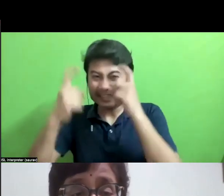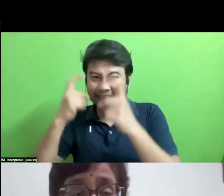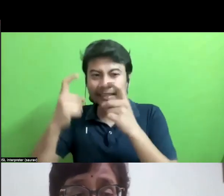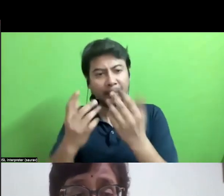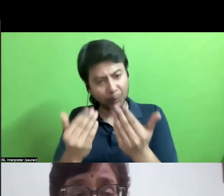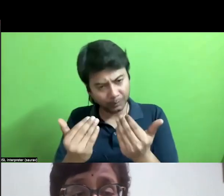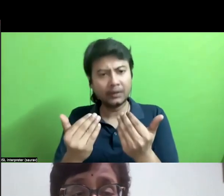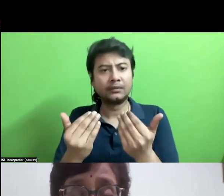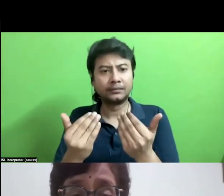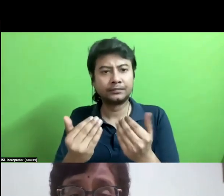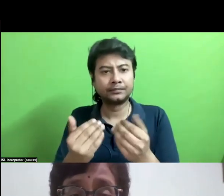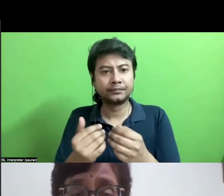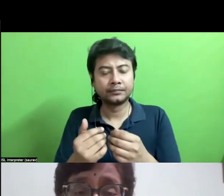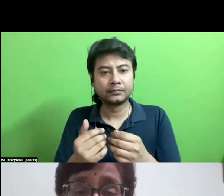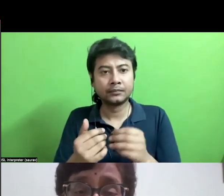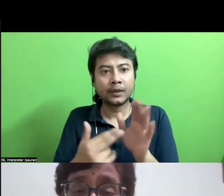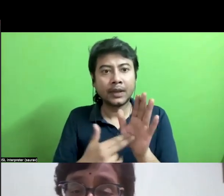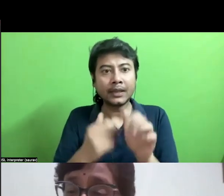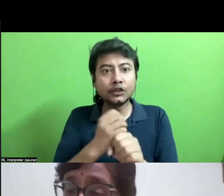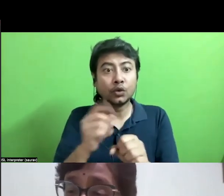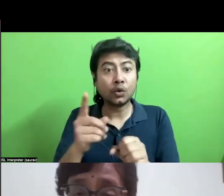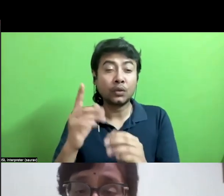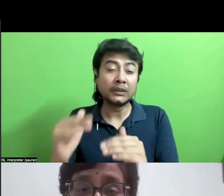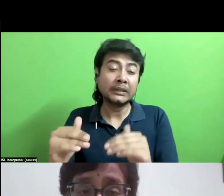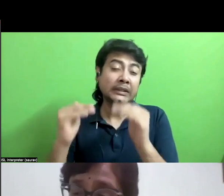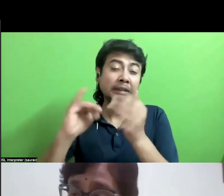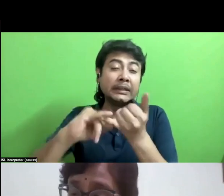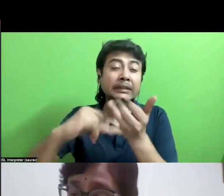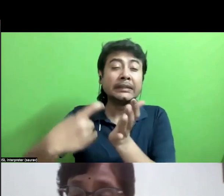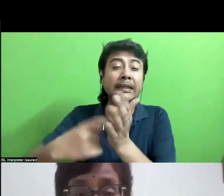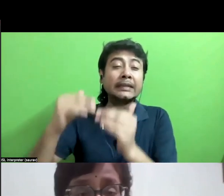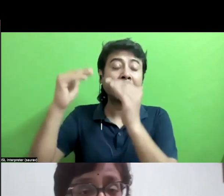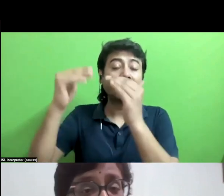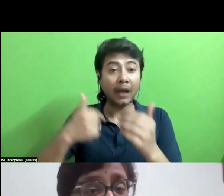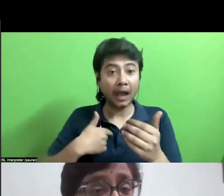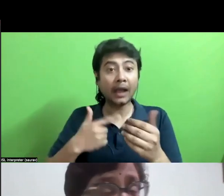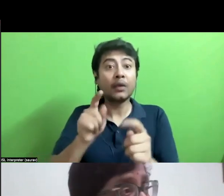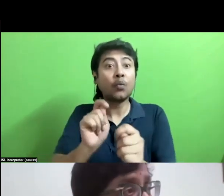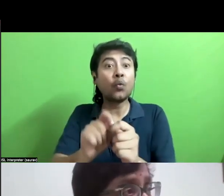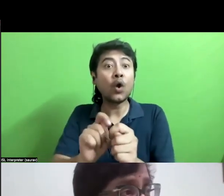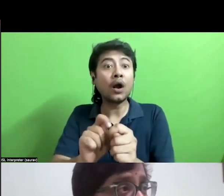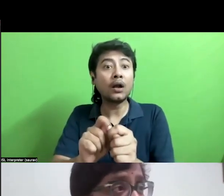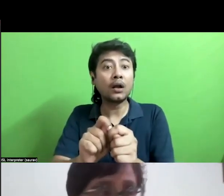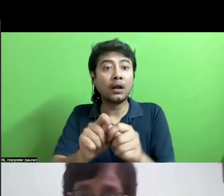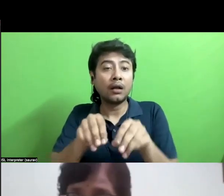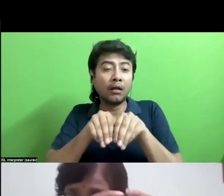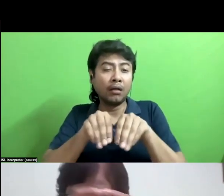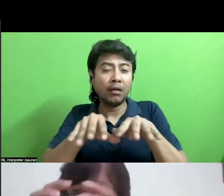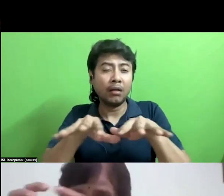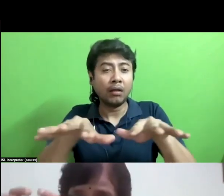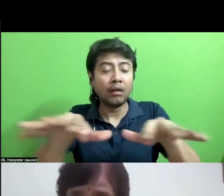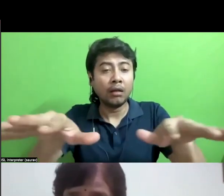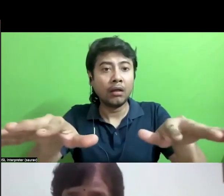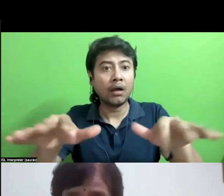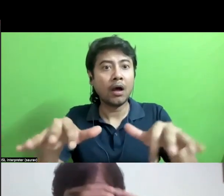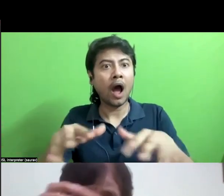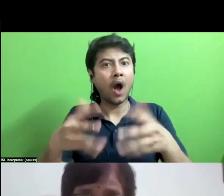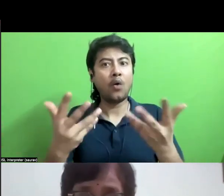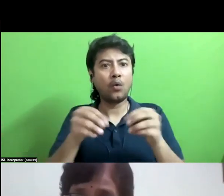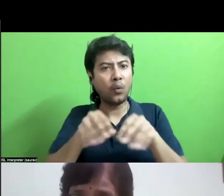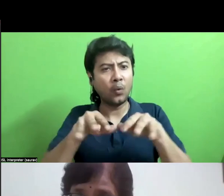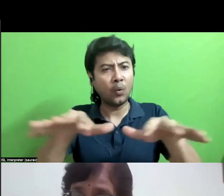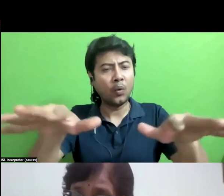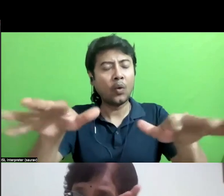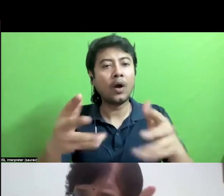senior executive has asked to understand systems that would help me to scale my operations. I think you would have got an answer here. How do you actually work in this